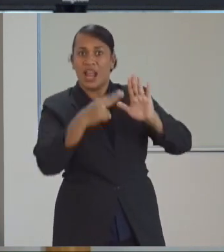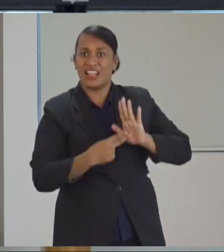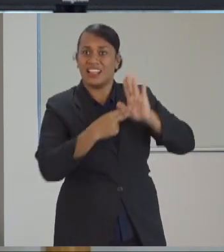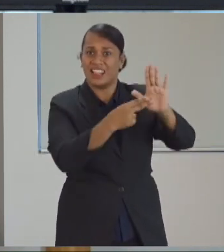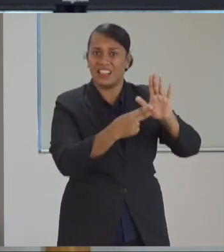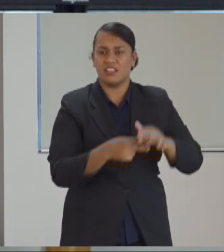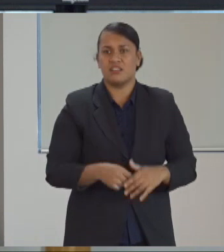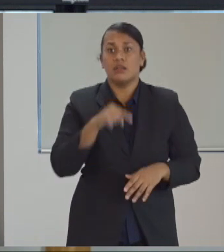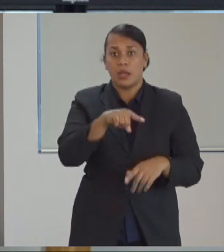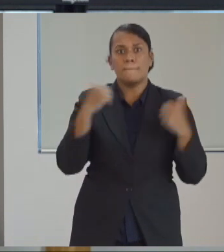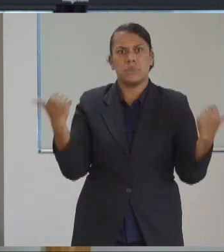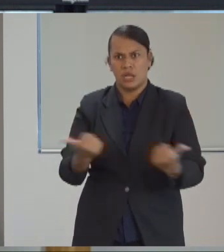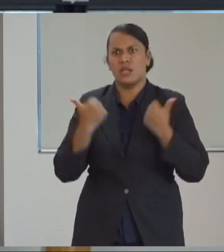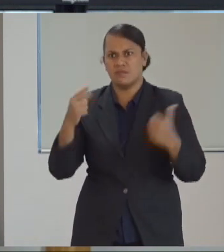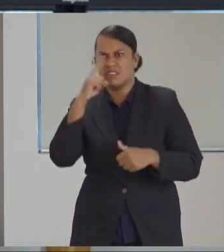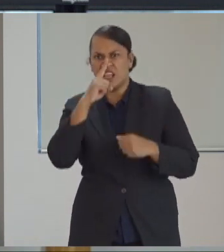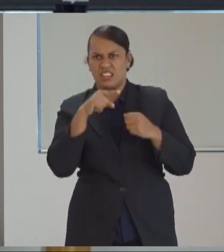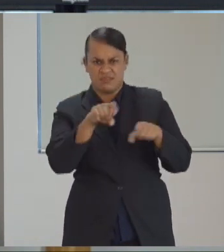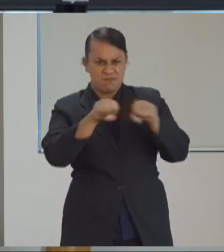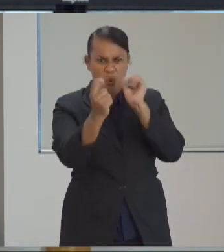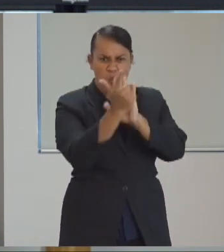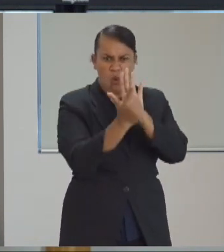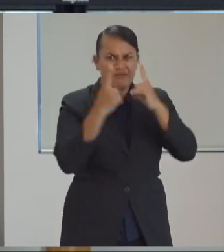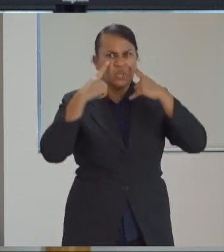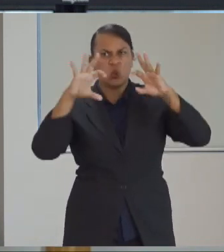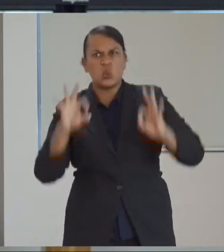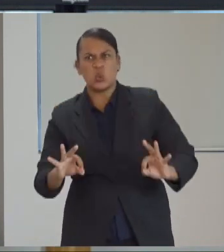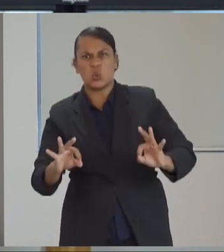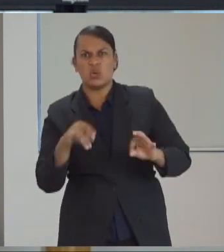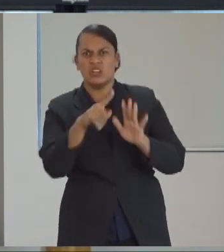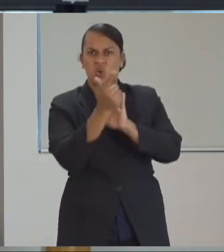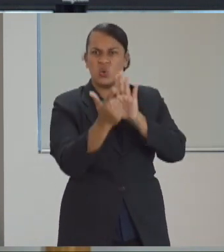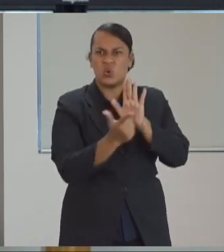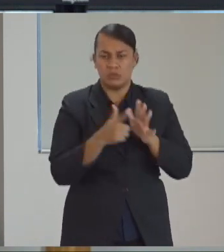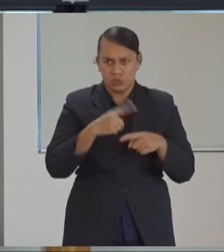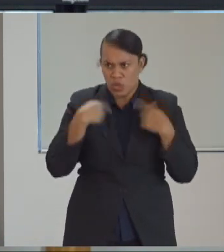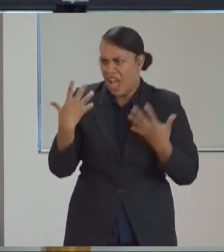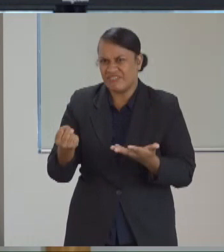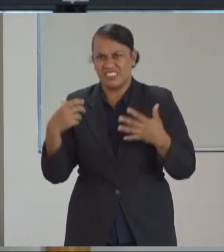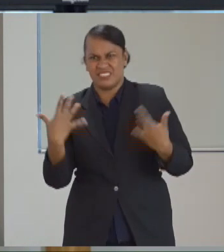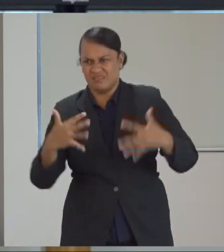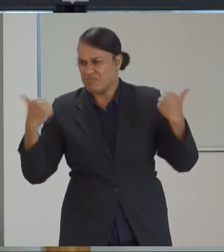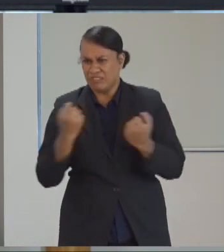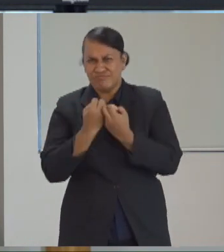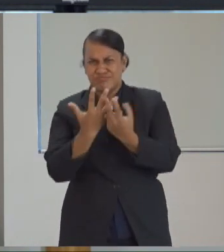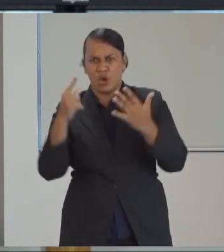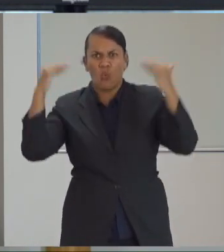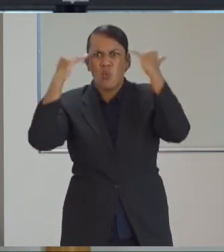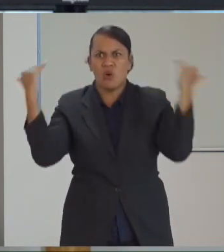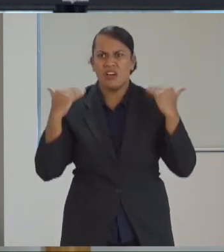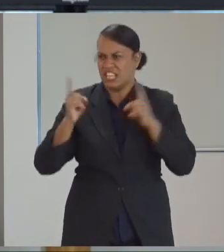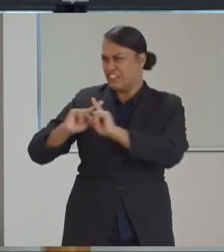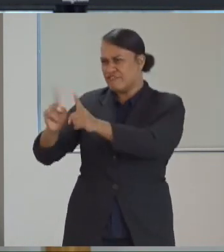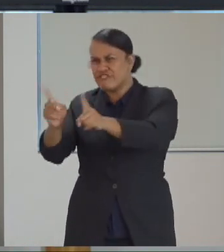people breaching curfew regulations, and we've got a lot of magistrates coming with rulings of different fines.